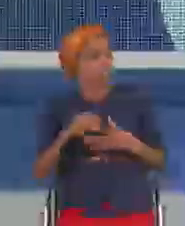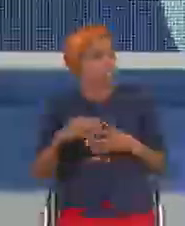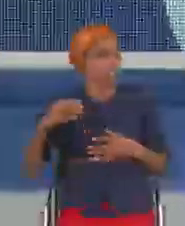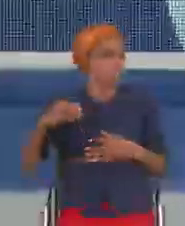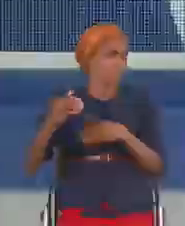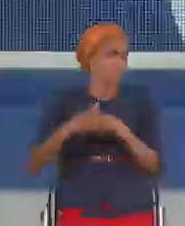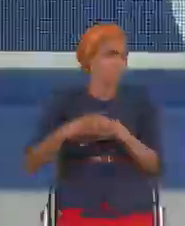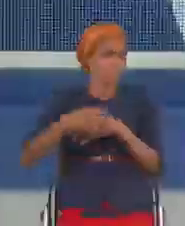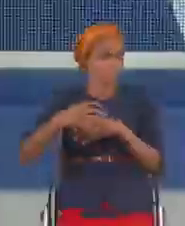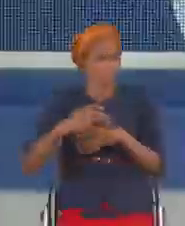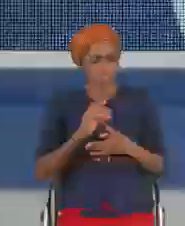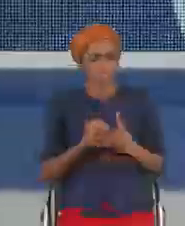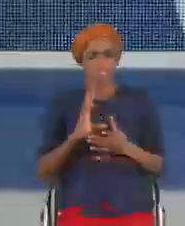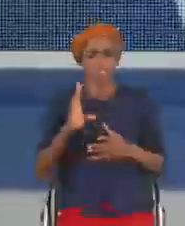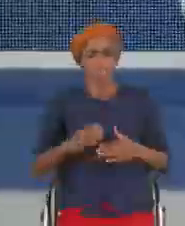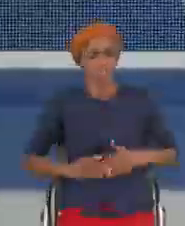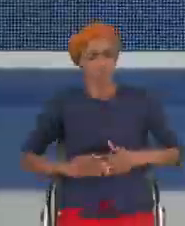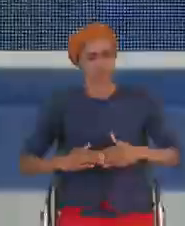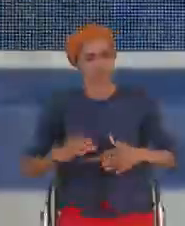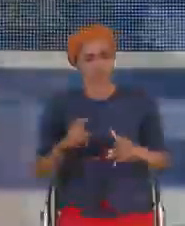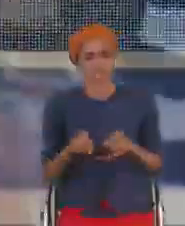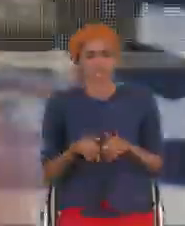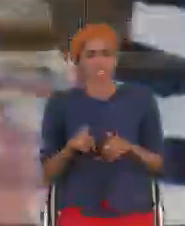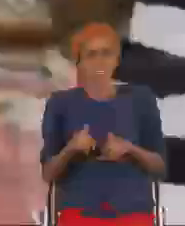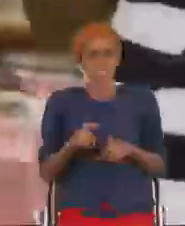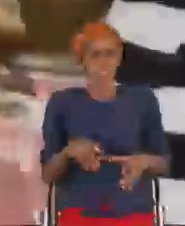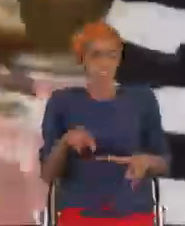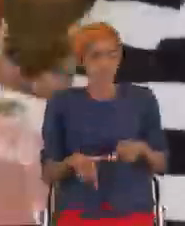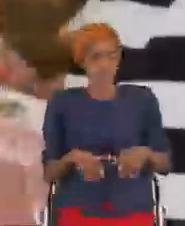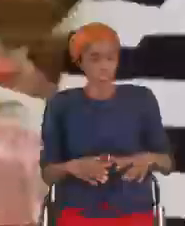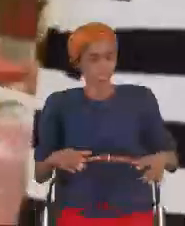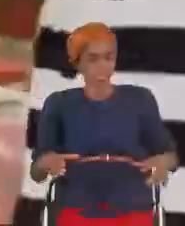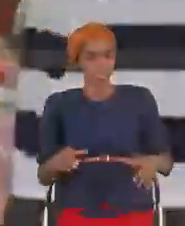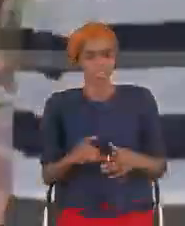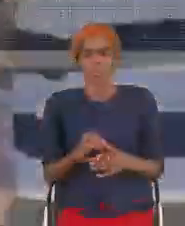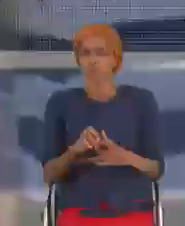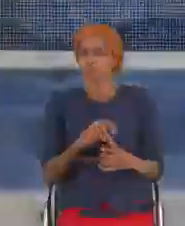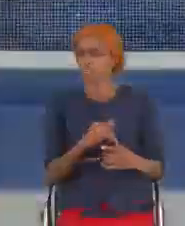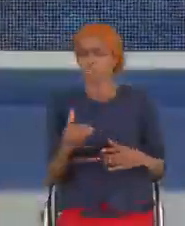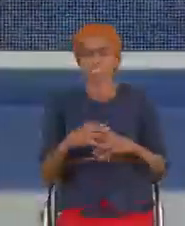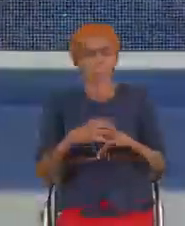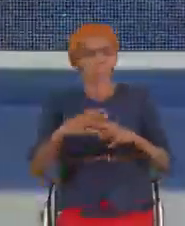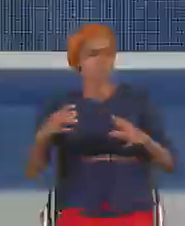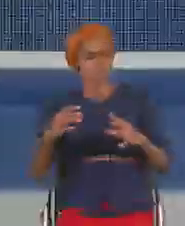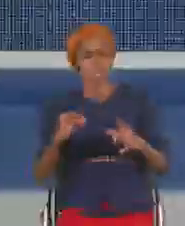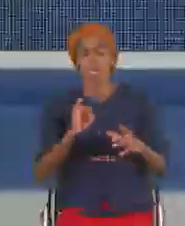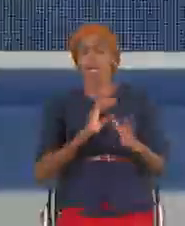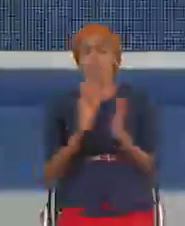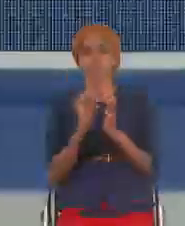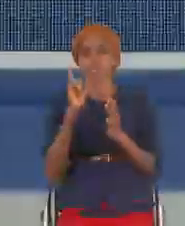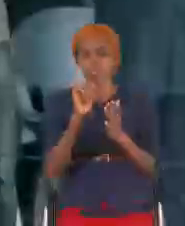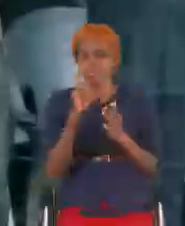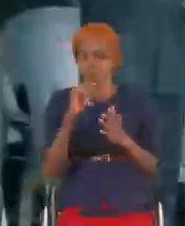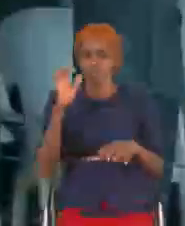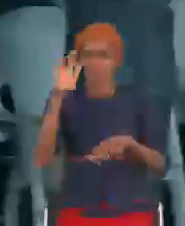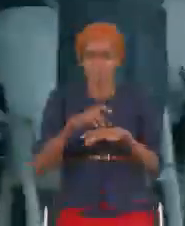swollen tummy, like anemia, like elephantiasis in the legs, or any swelling, I pray you touch them